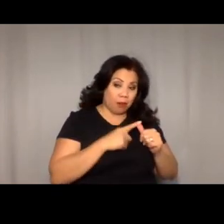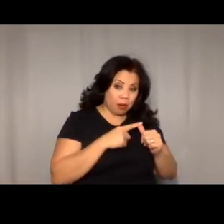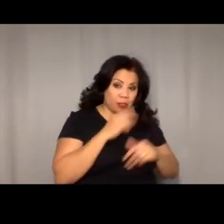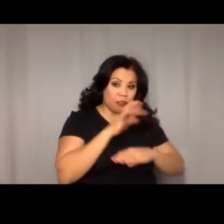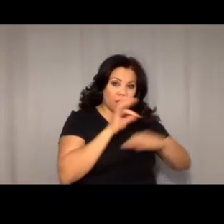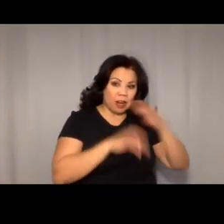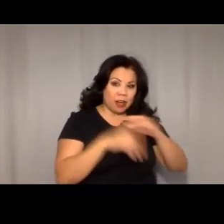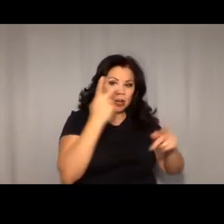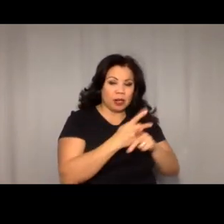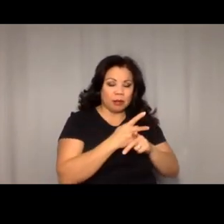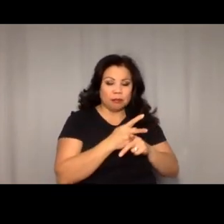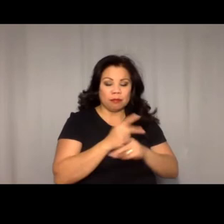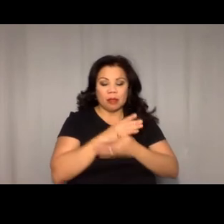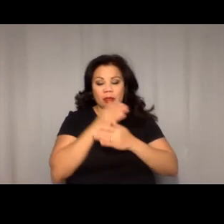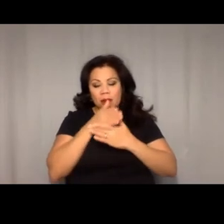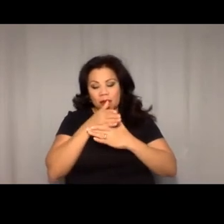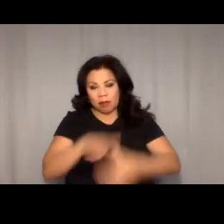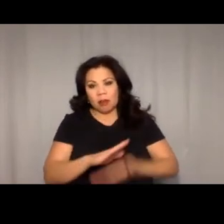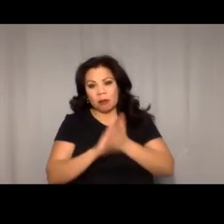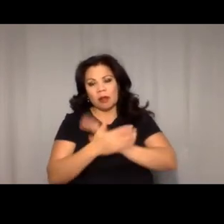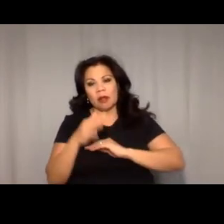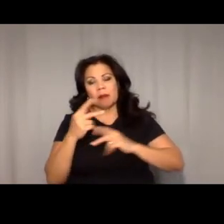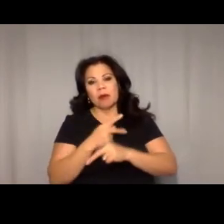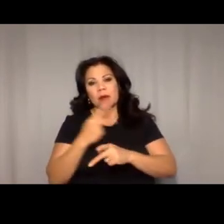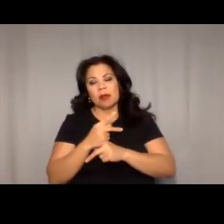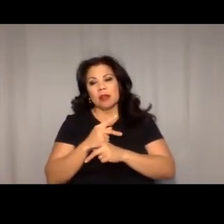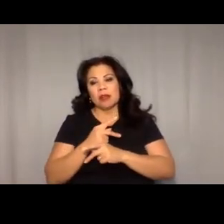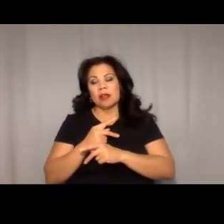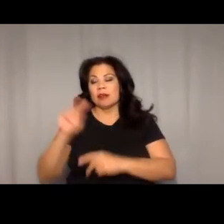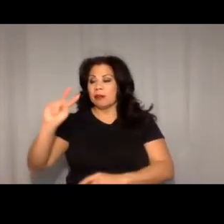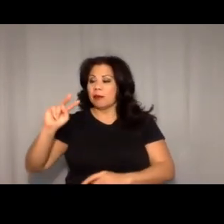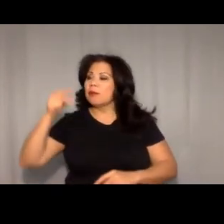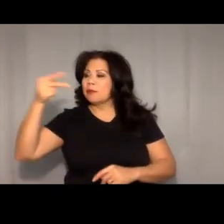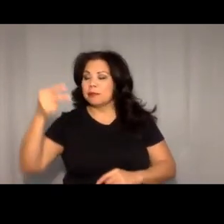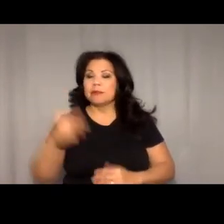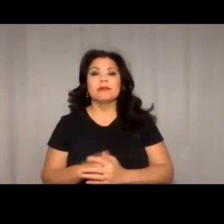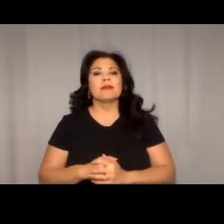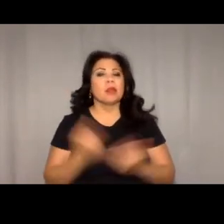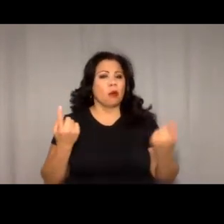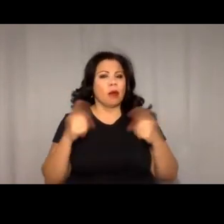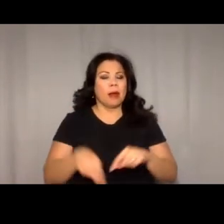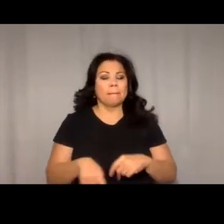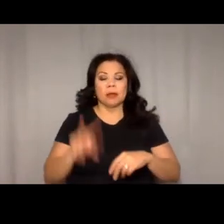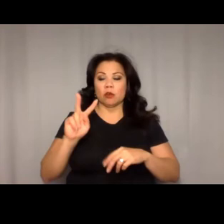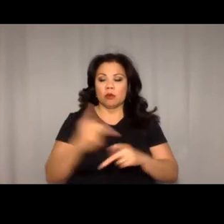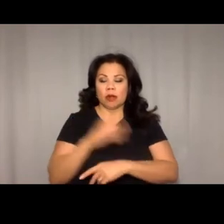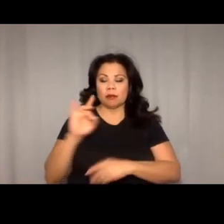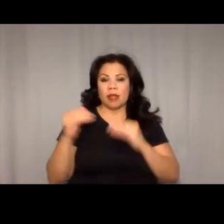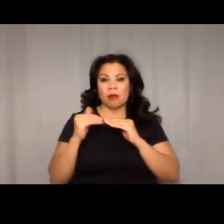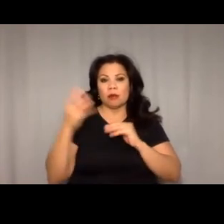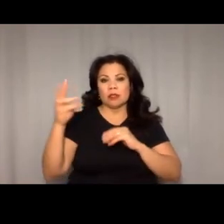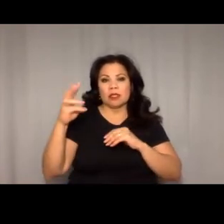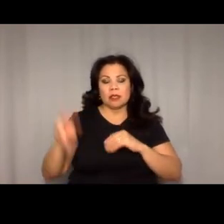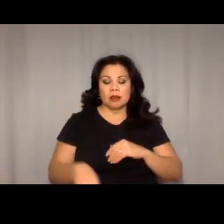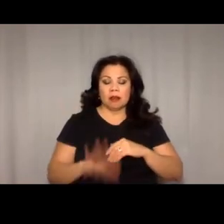to multiplication, and flip that second one. Okay. And when I do that, I get 2 times 8, which is 16,